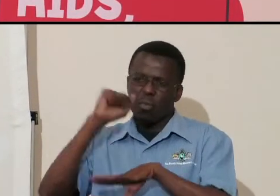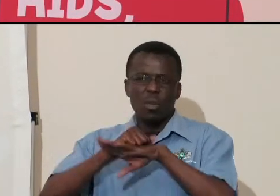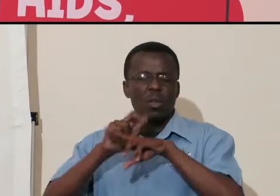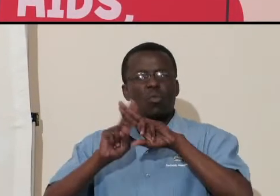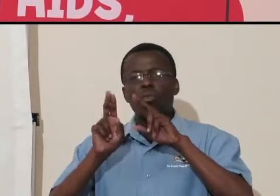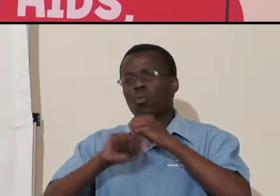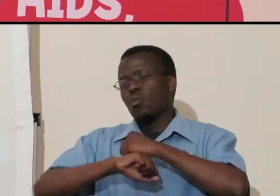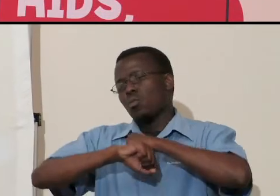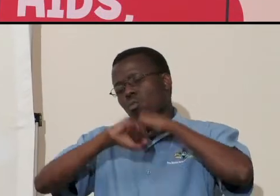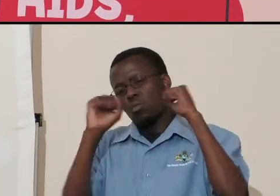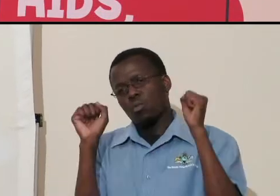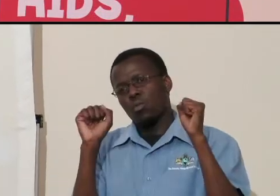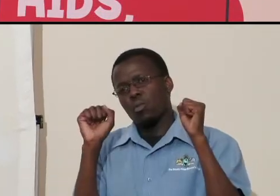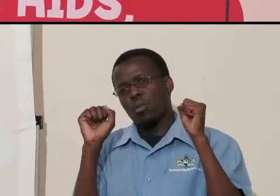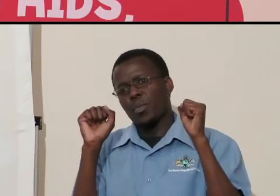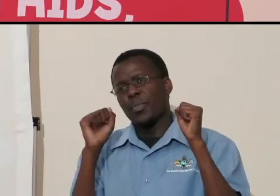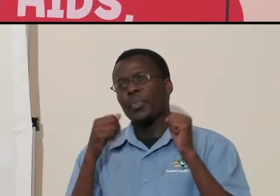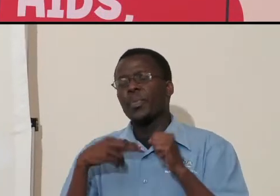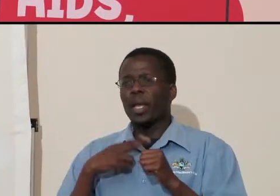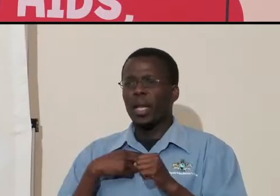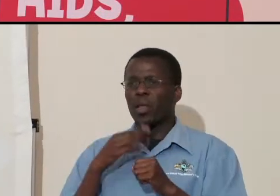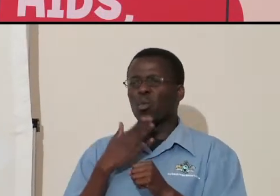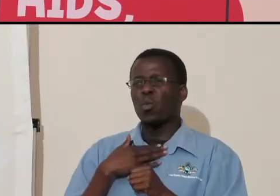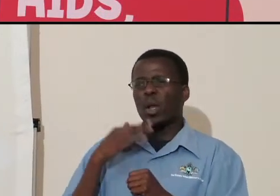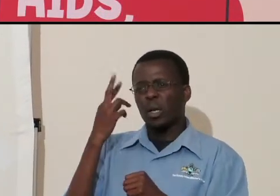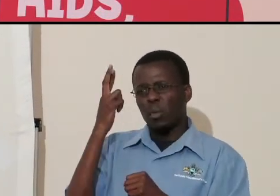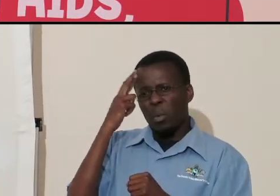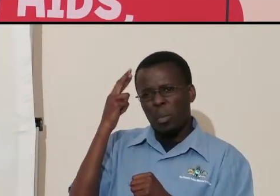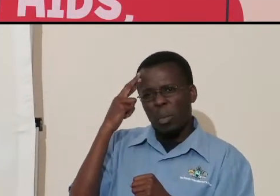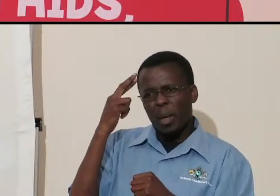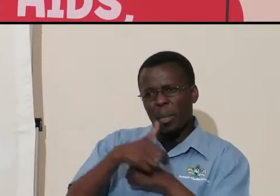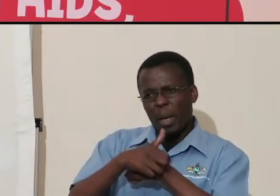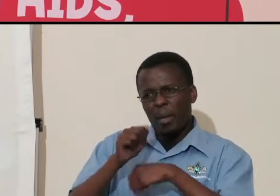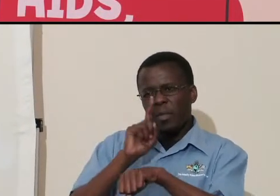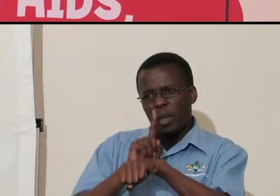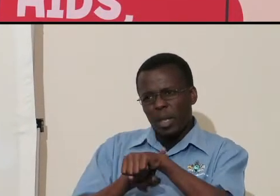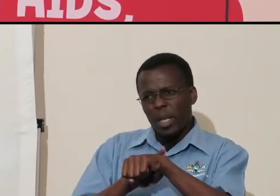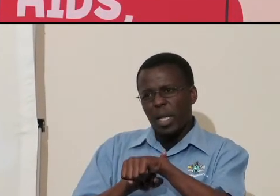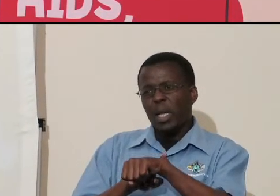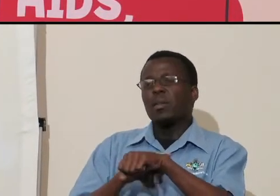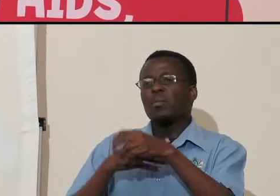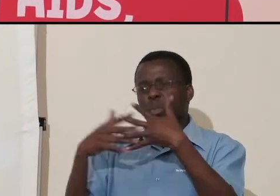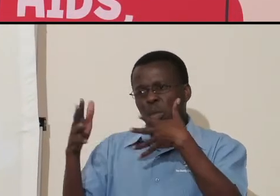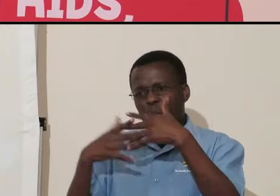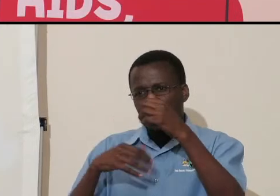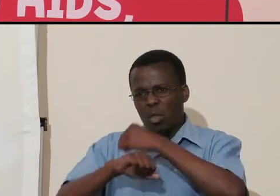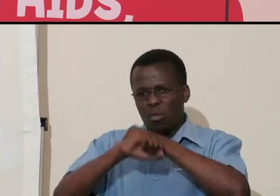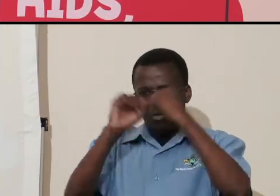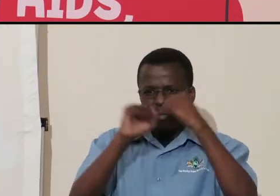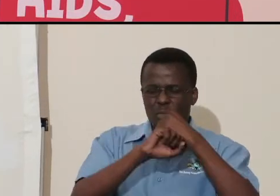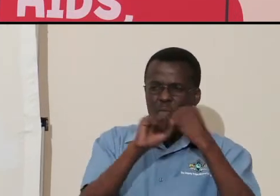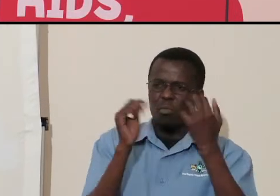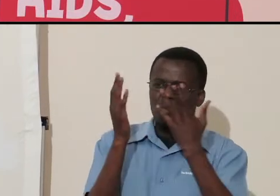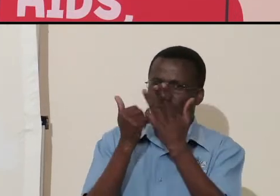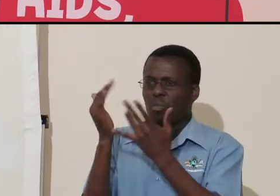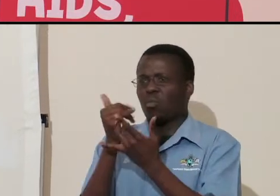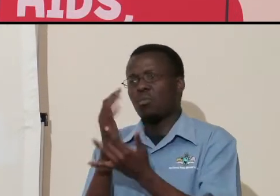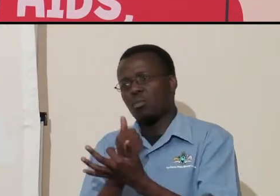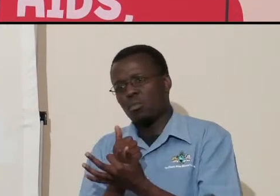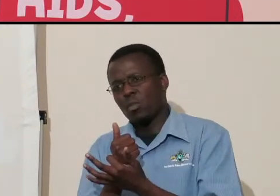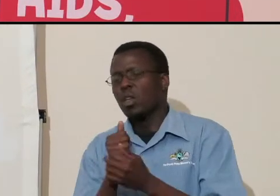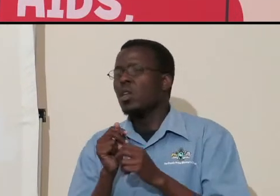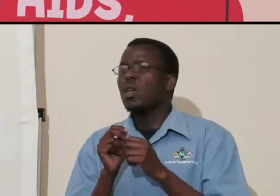Father, we don't want to forget the achievement that we have received. It is not